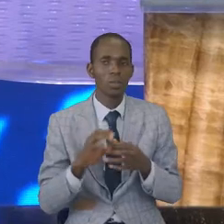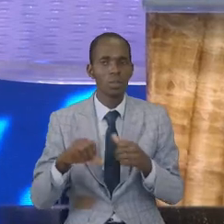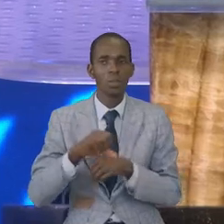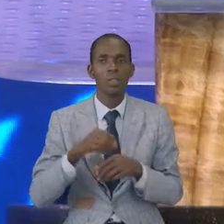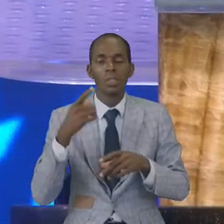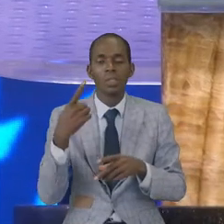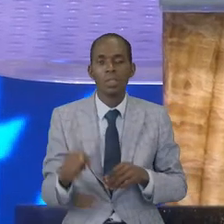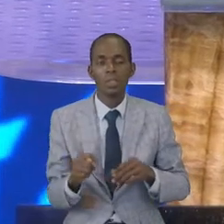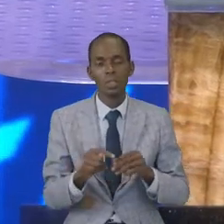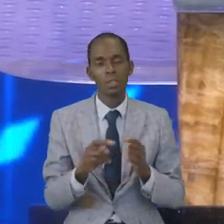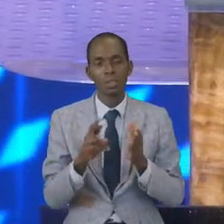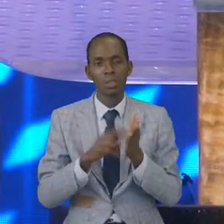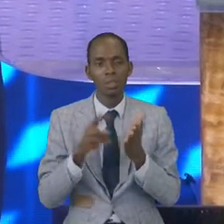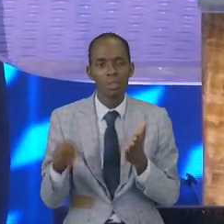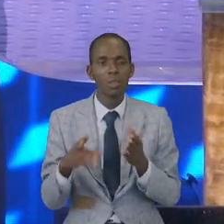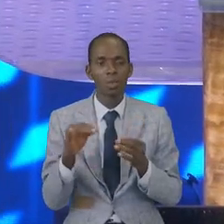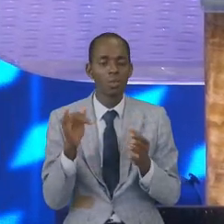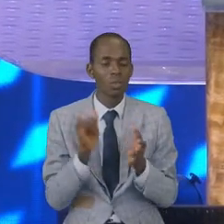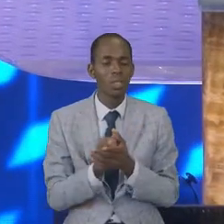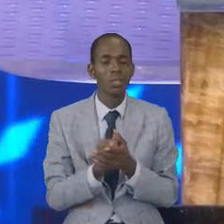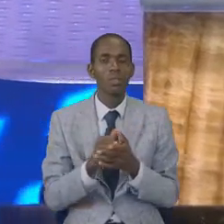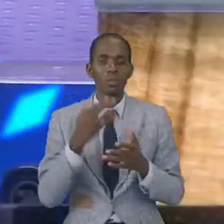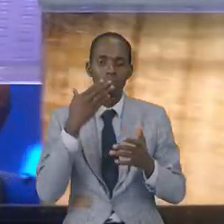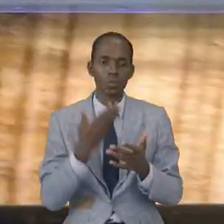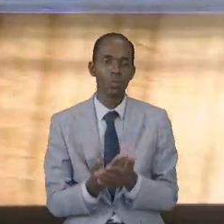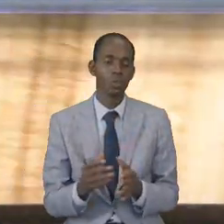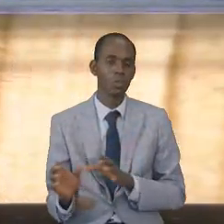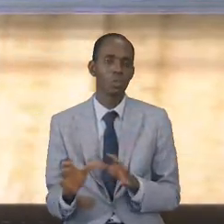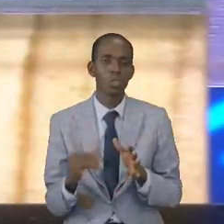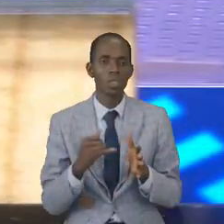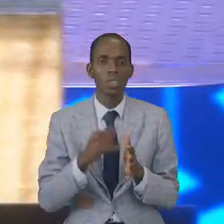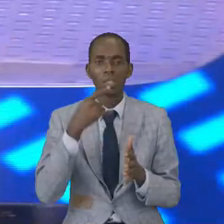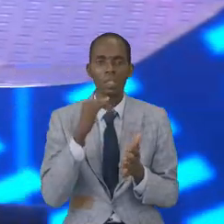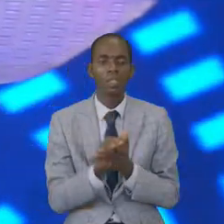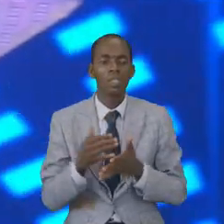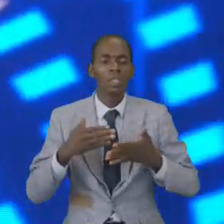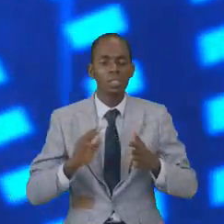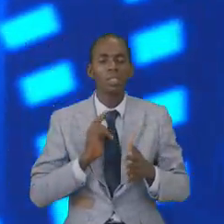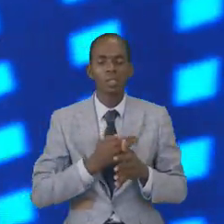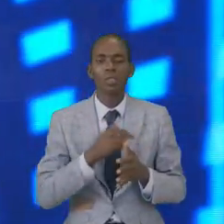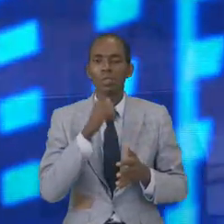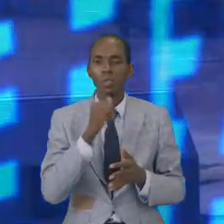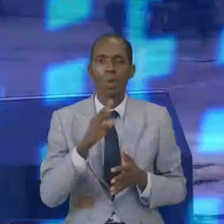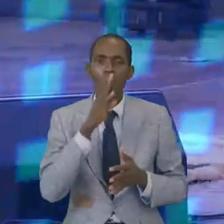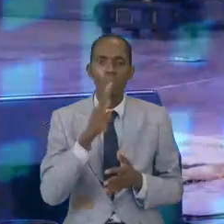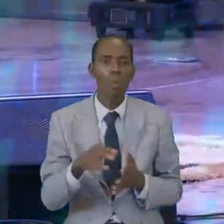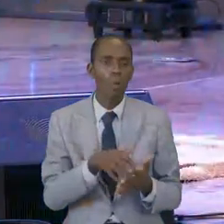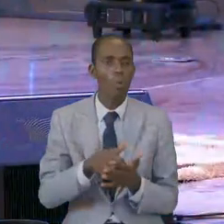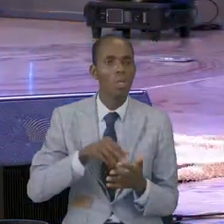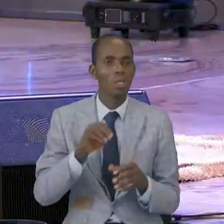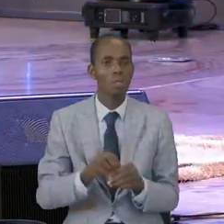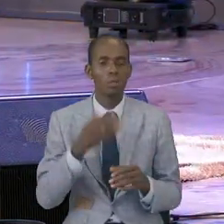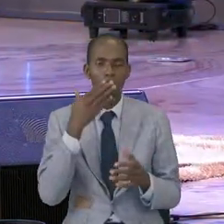of that, the evidence of that, well doing. It says, let us not be weary in well